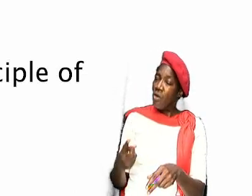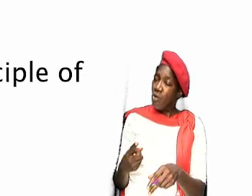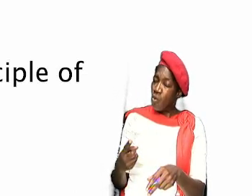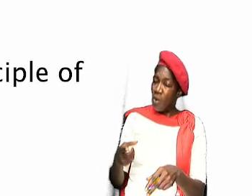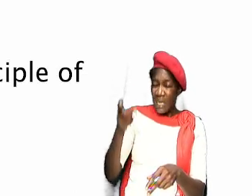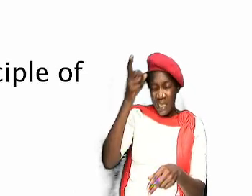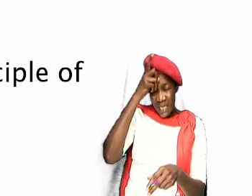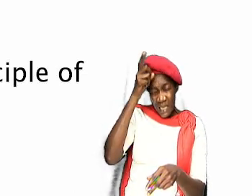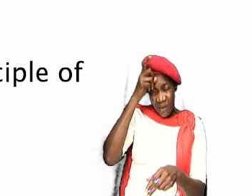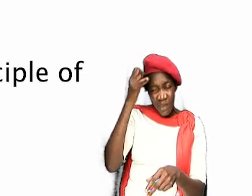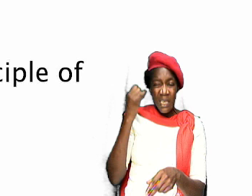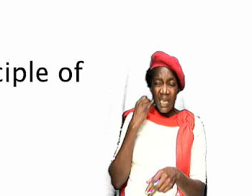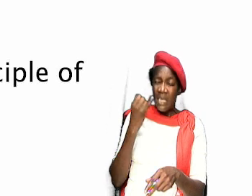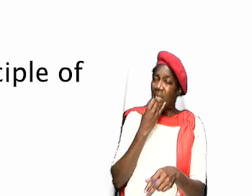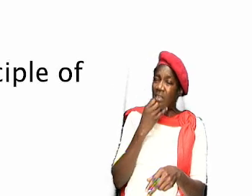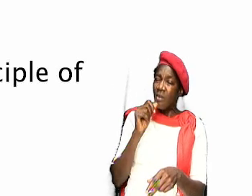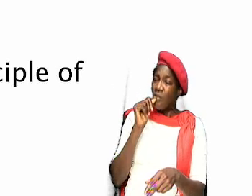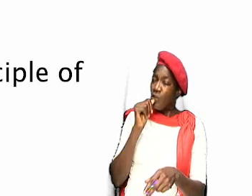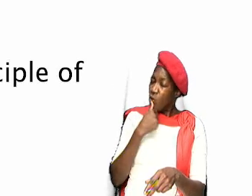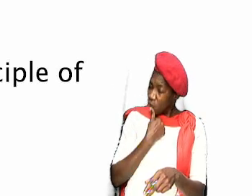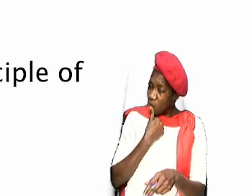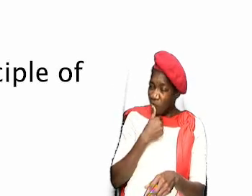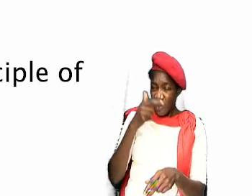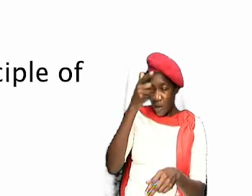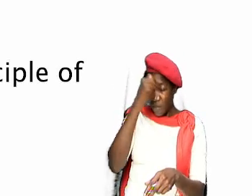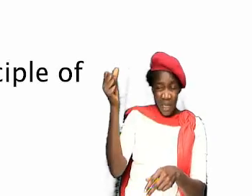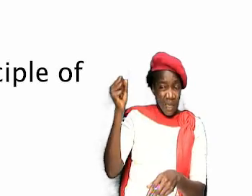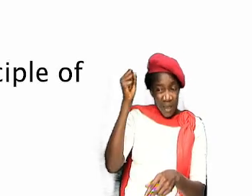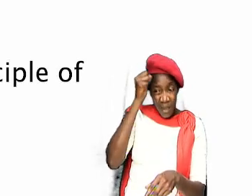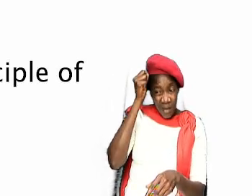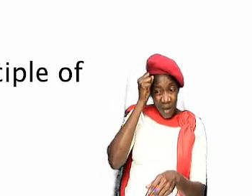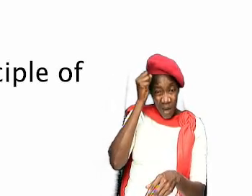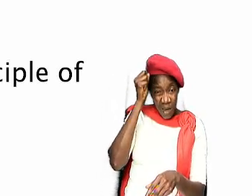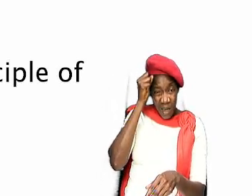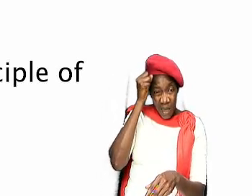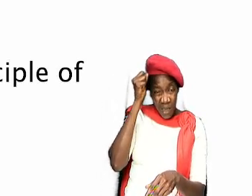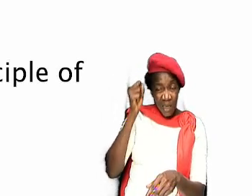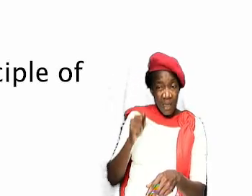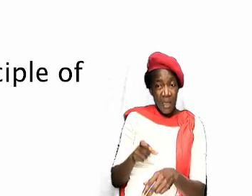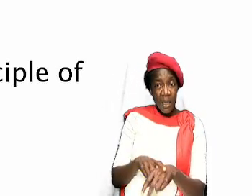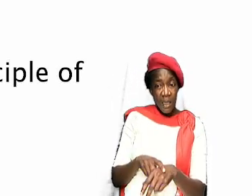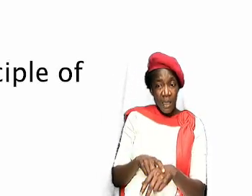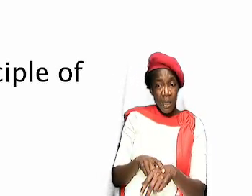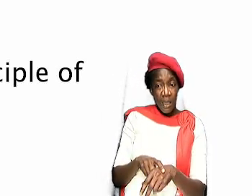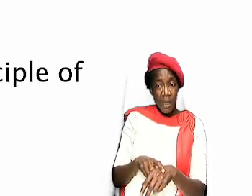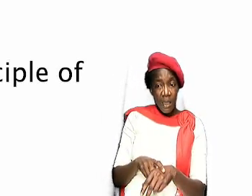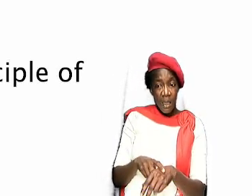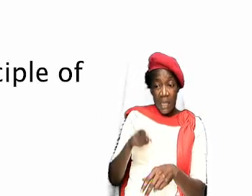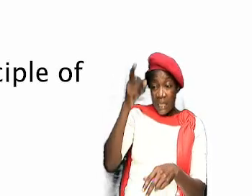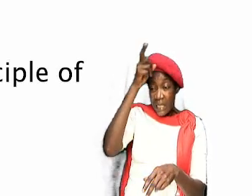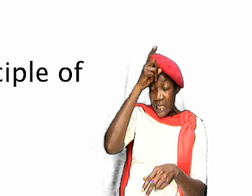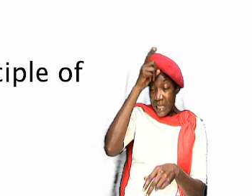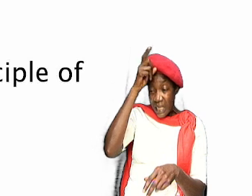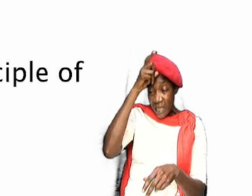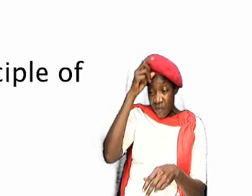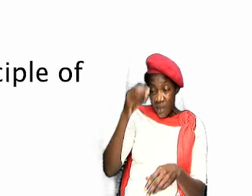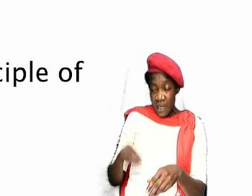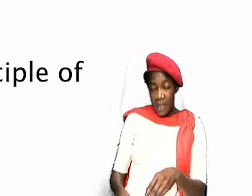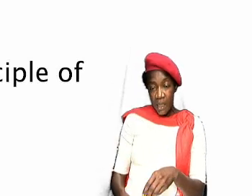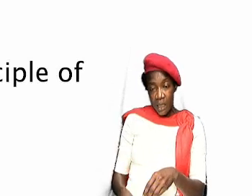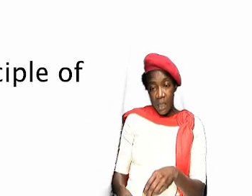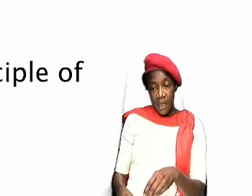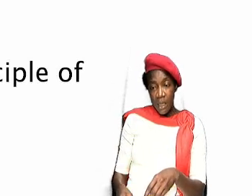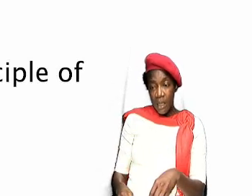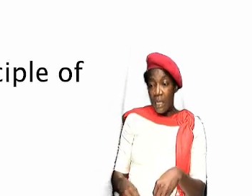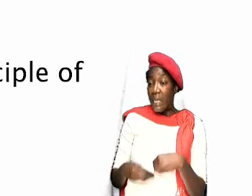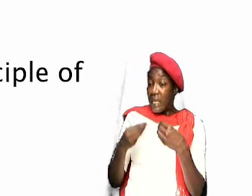were suffering because of Saul and what Saul did. Take the rest, David, take the rest of Saul's sons and give them to